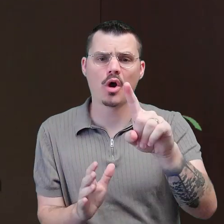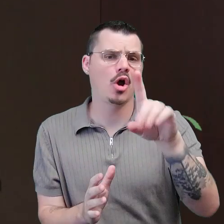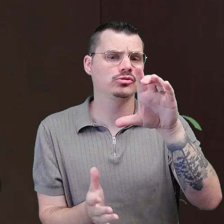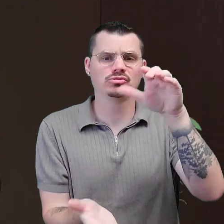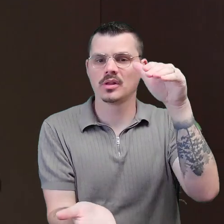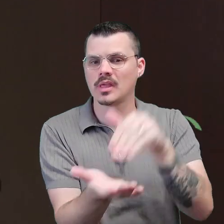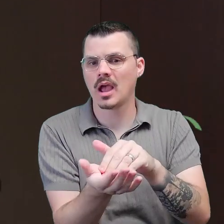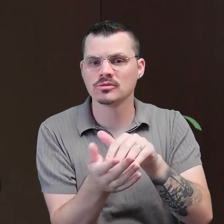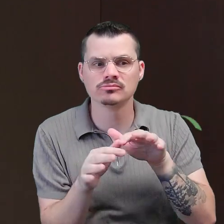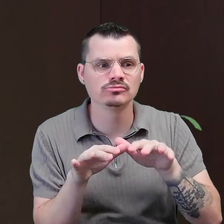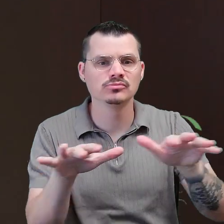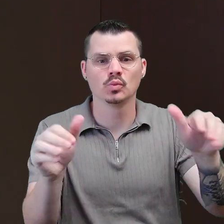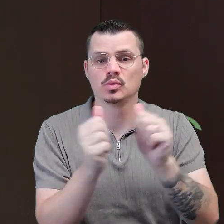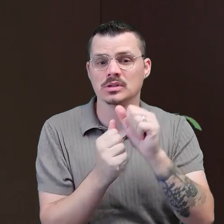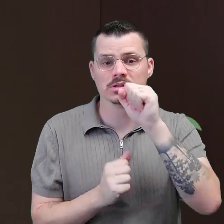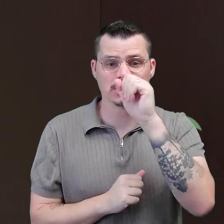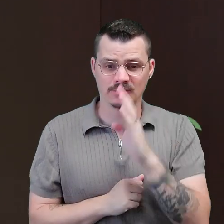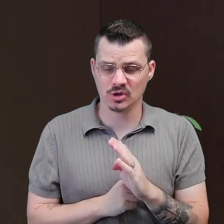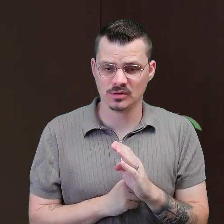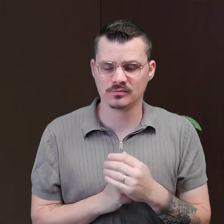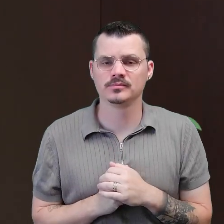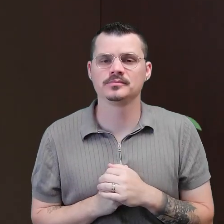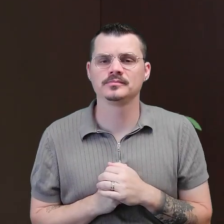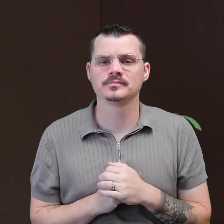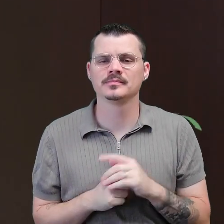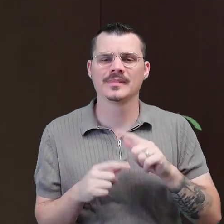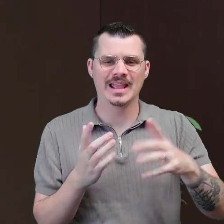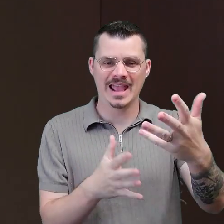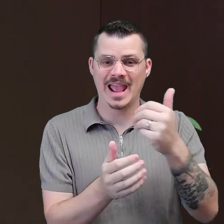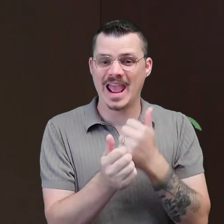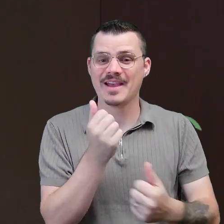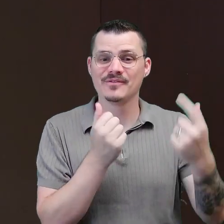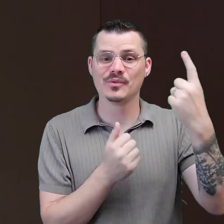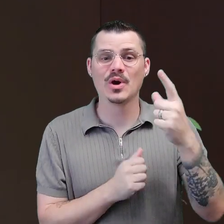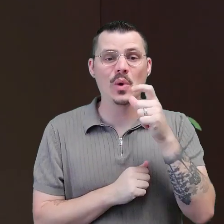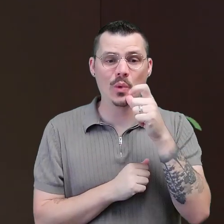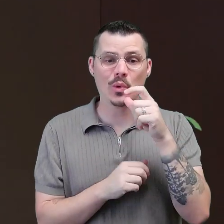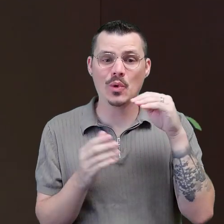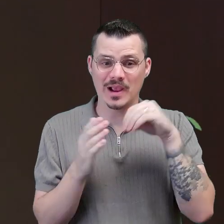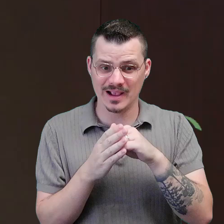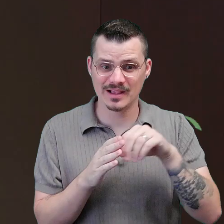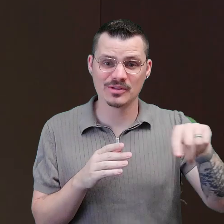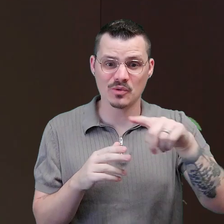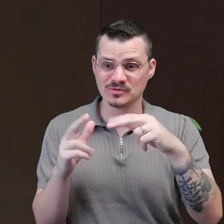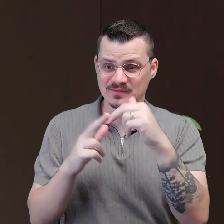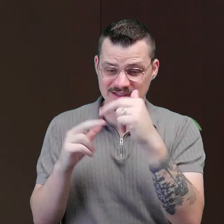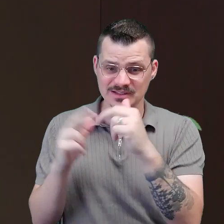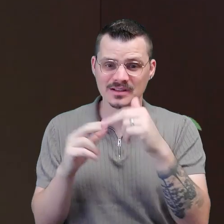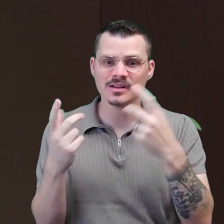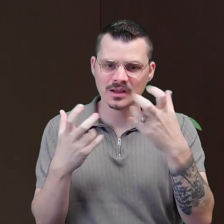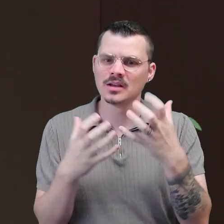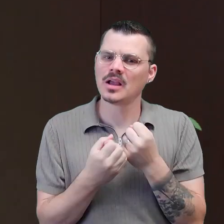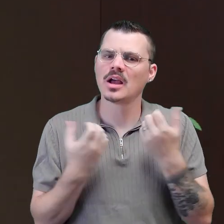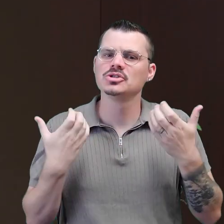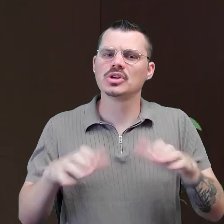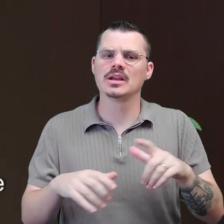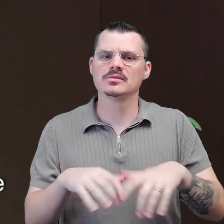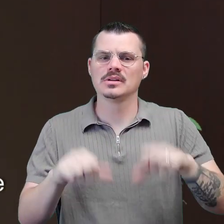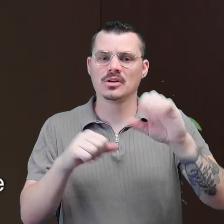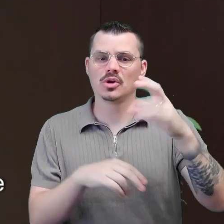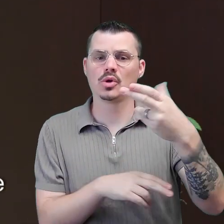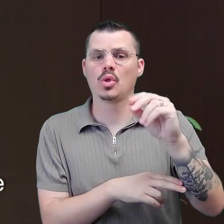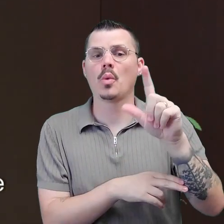hundreds of thousands of people with schizophrenia. Well, everybody that was in the facilities got a chance to